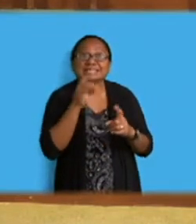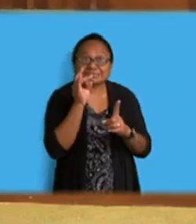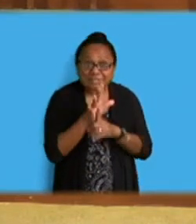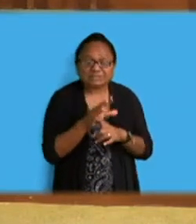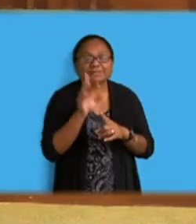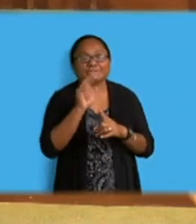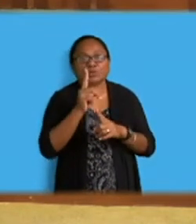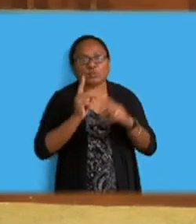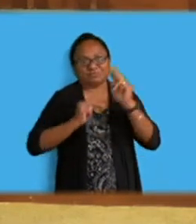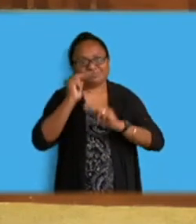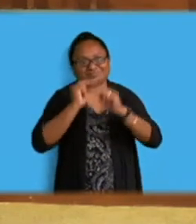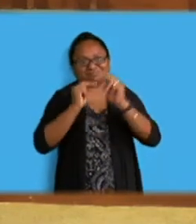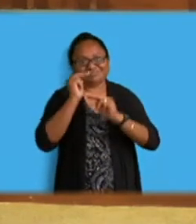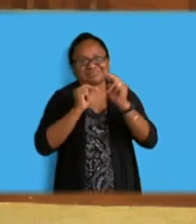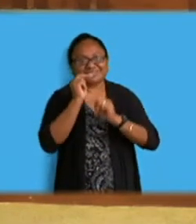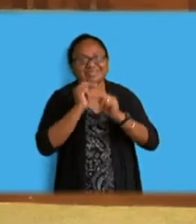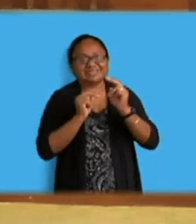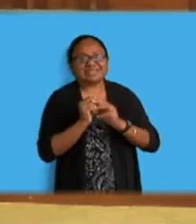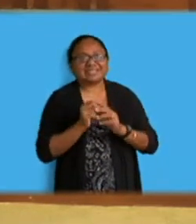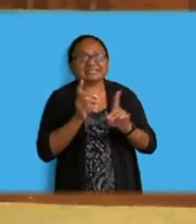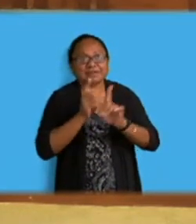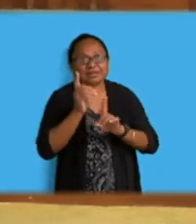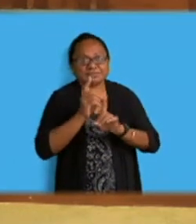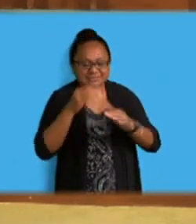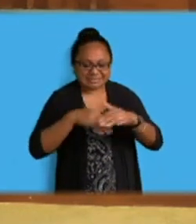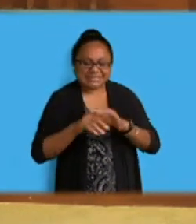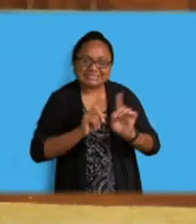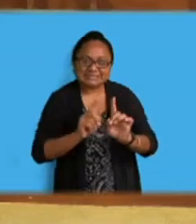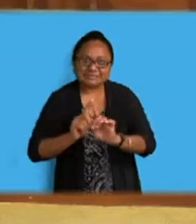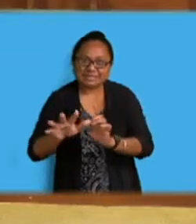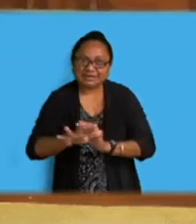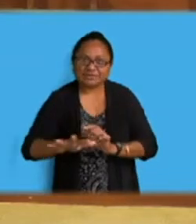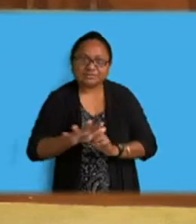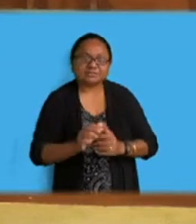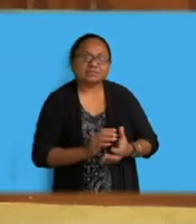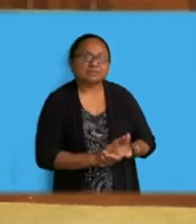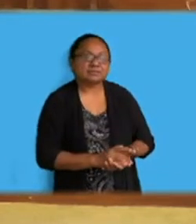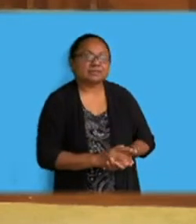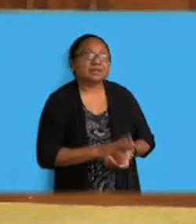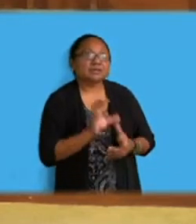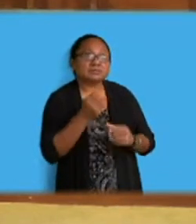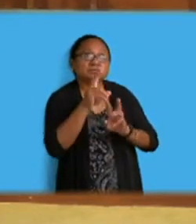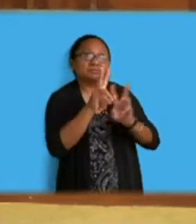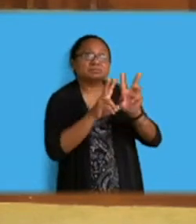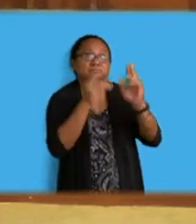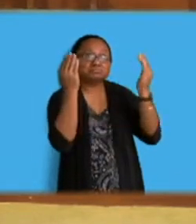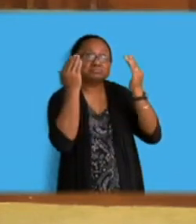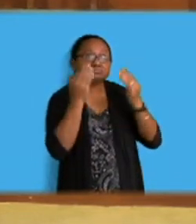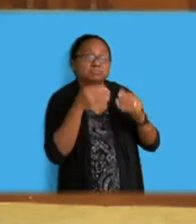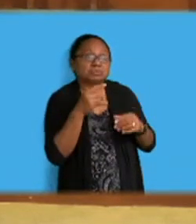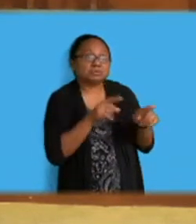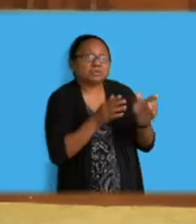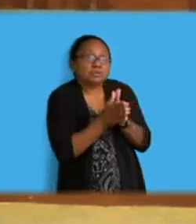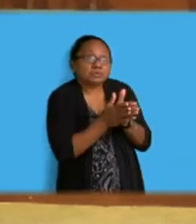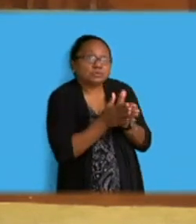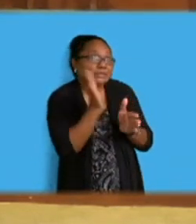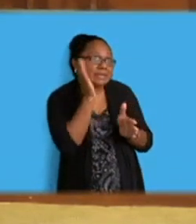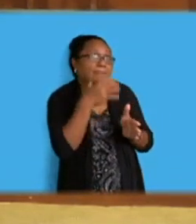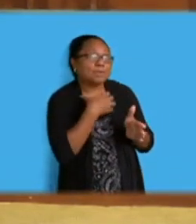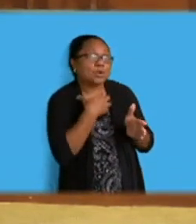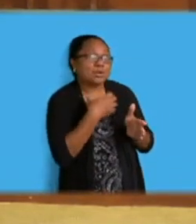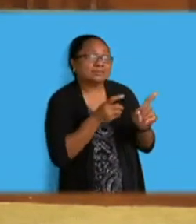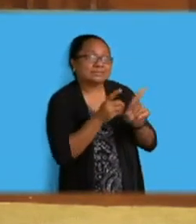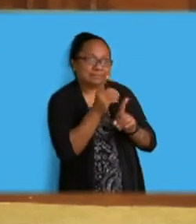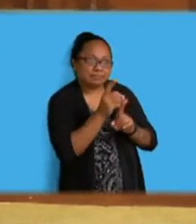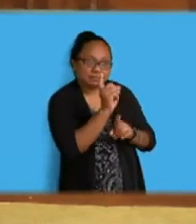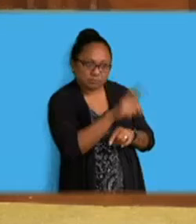areas. And perhaps, we, Deputy Speaker, look forward to more of those kind of innovations and appropriate incentives